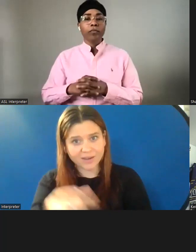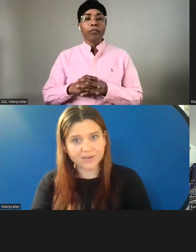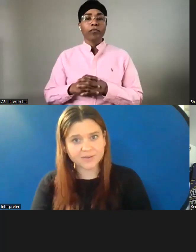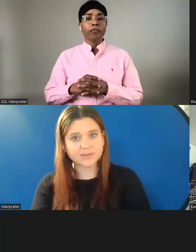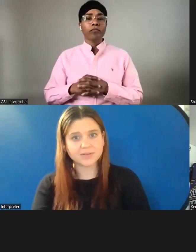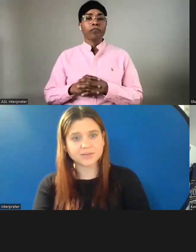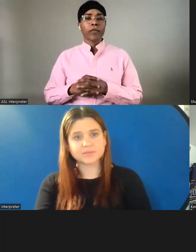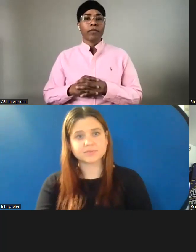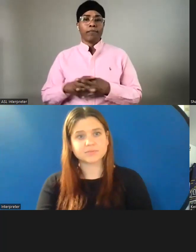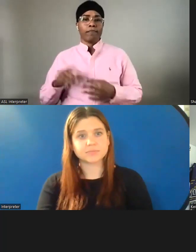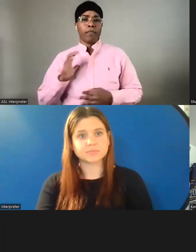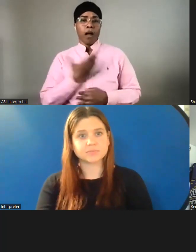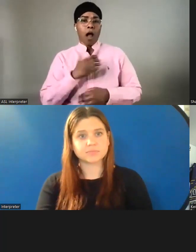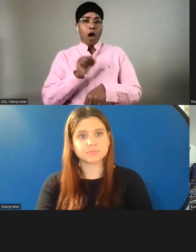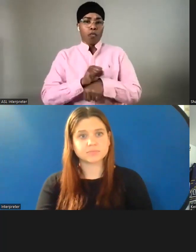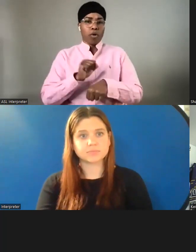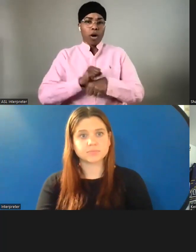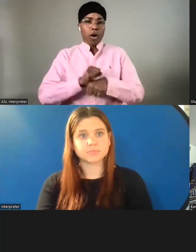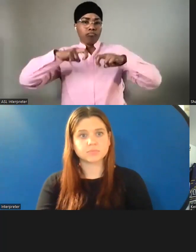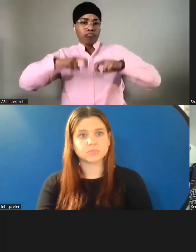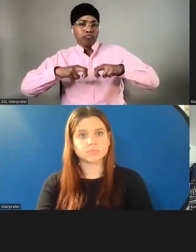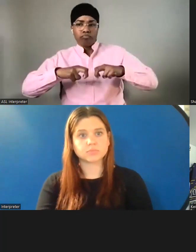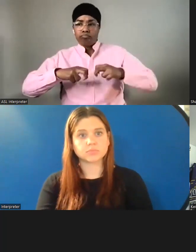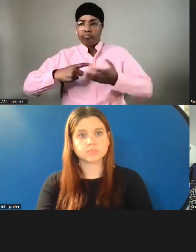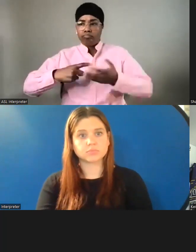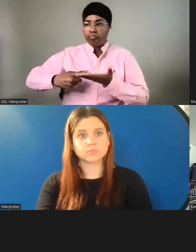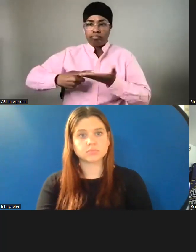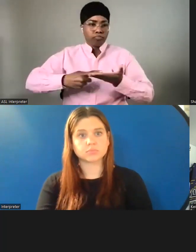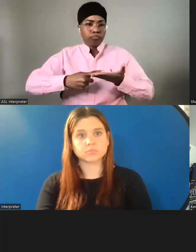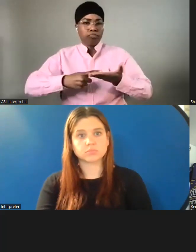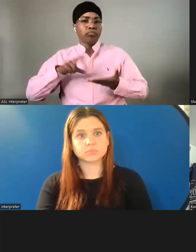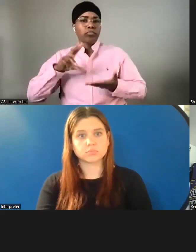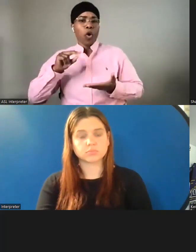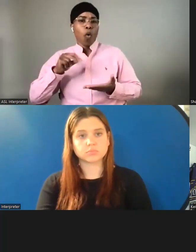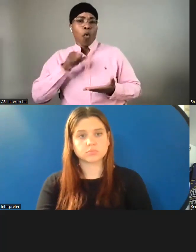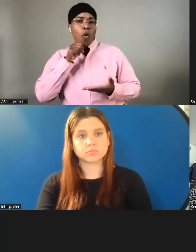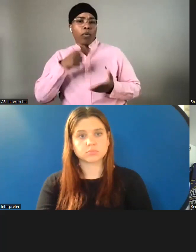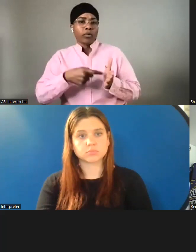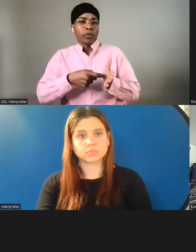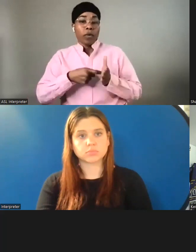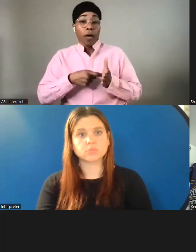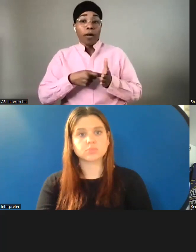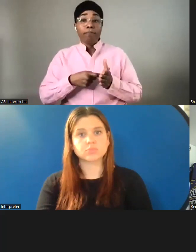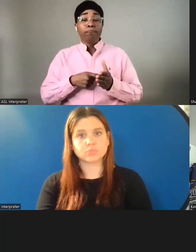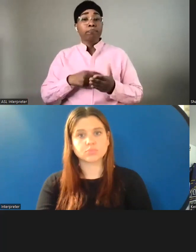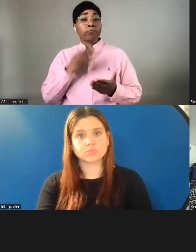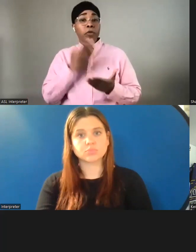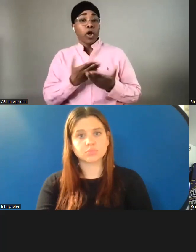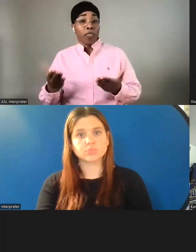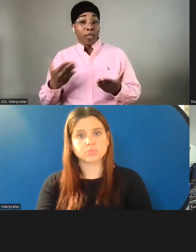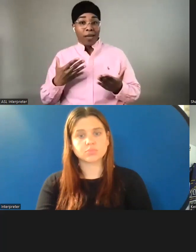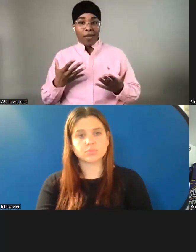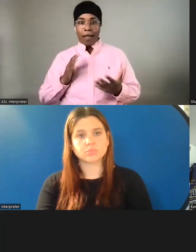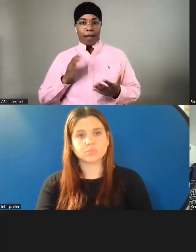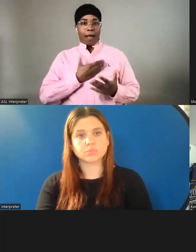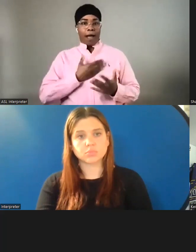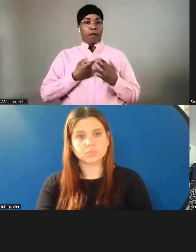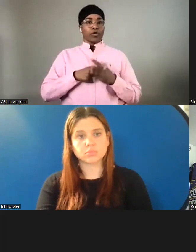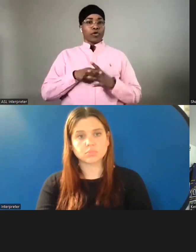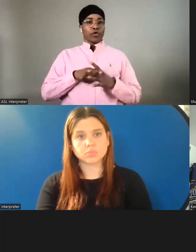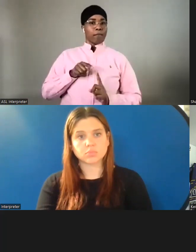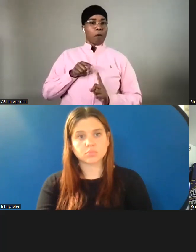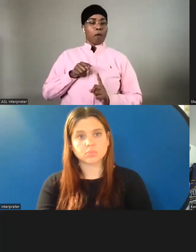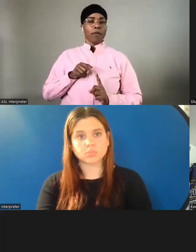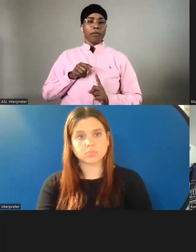No, it actually wasn't required. There was no, like I said, the nice thing about the starting point that we had is there was